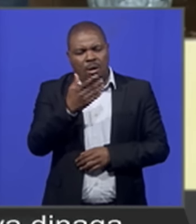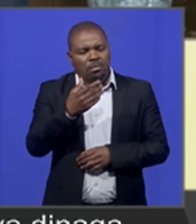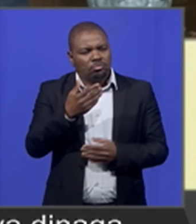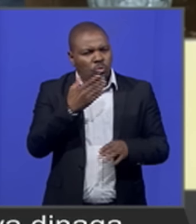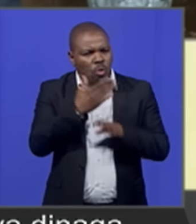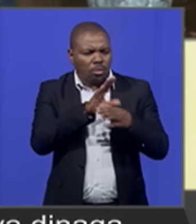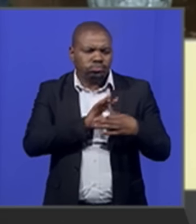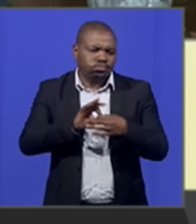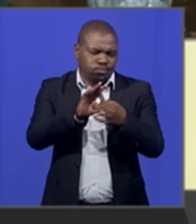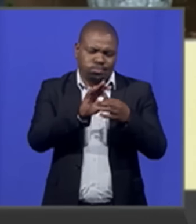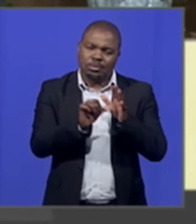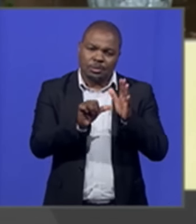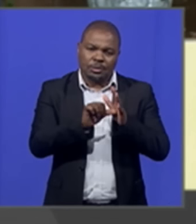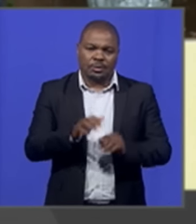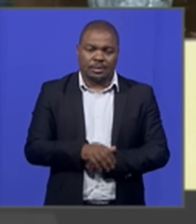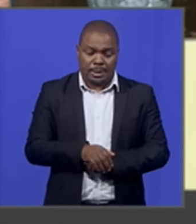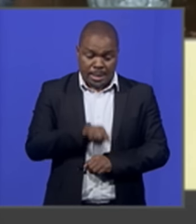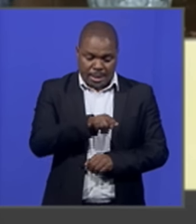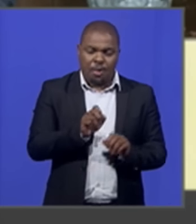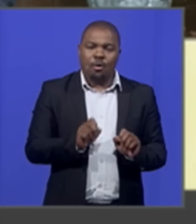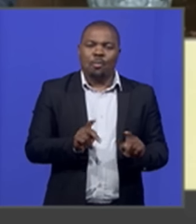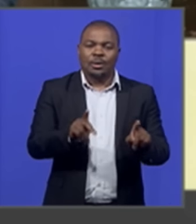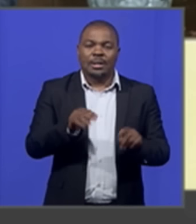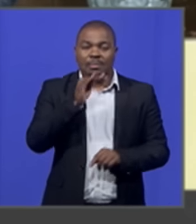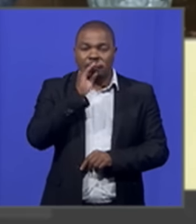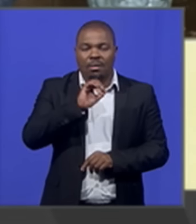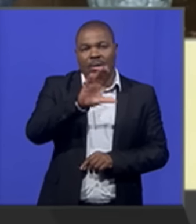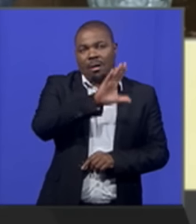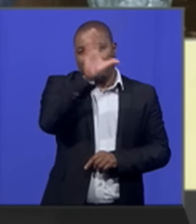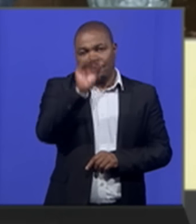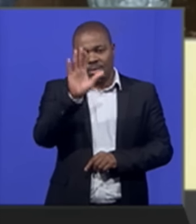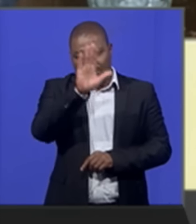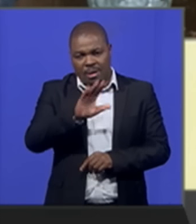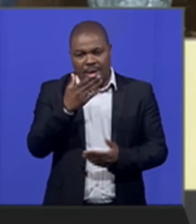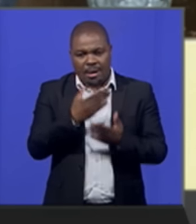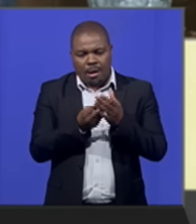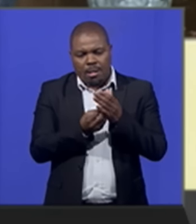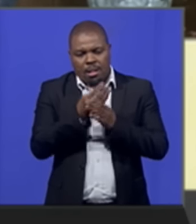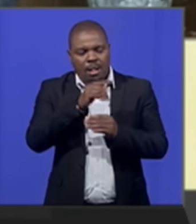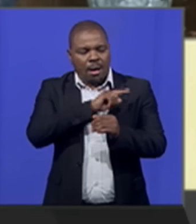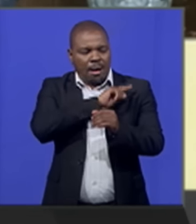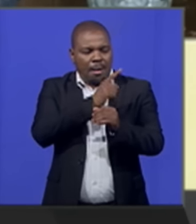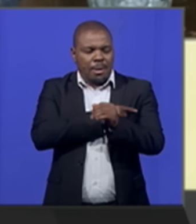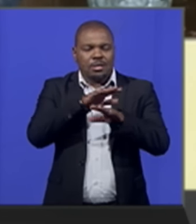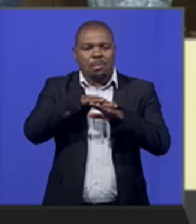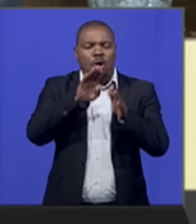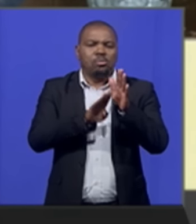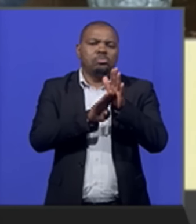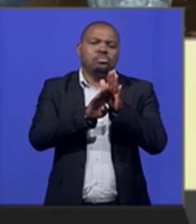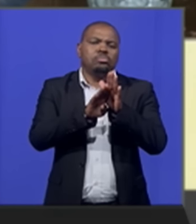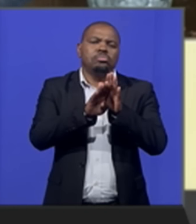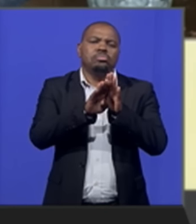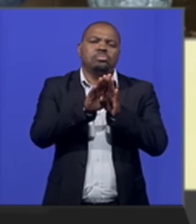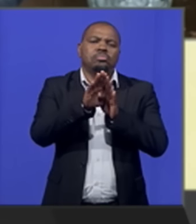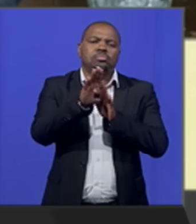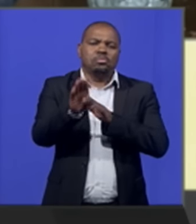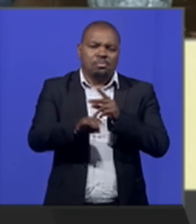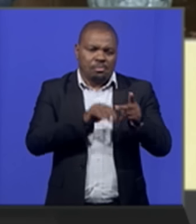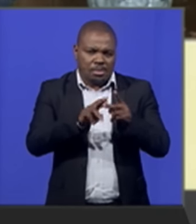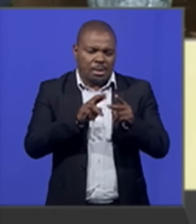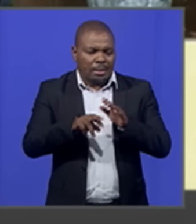an opportunity for the continent to enhance its productive capacity and to build robust